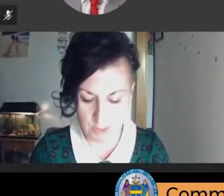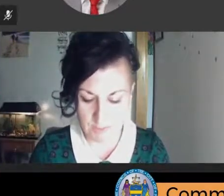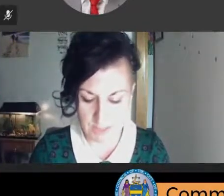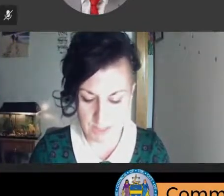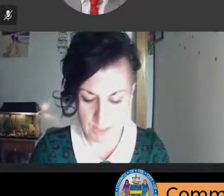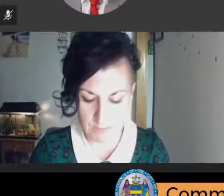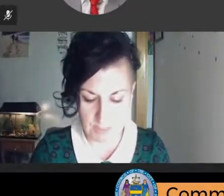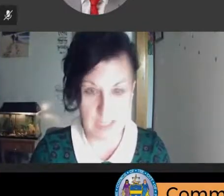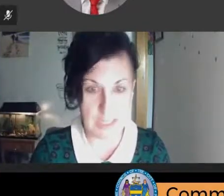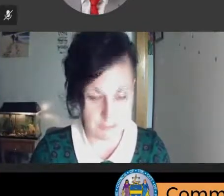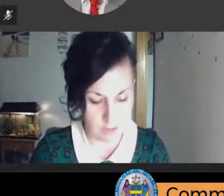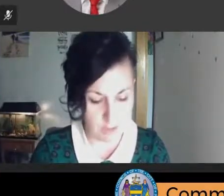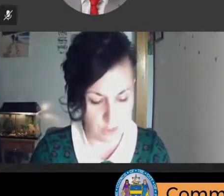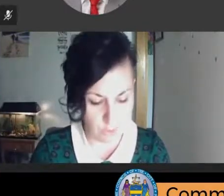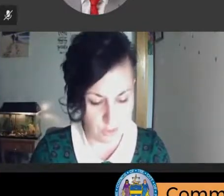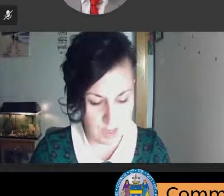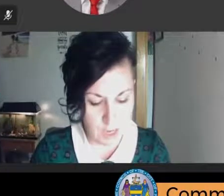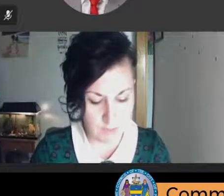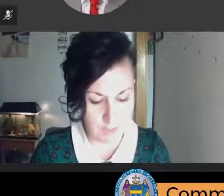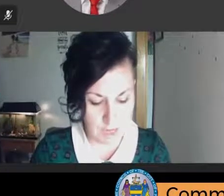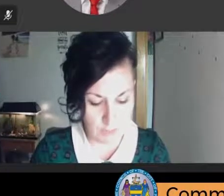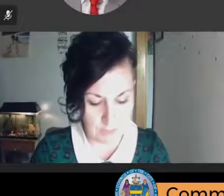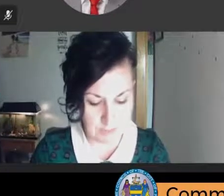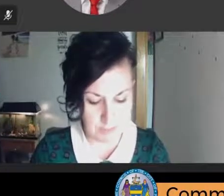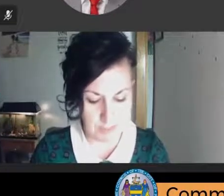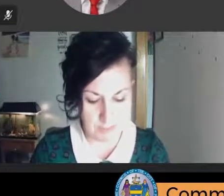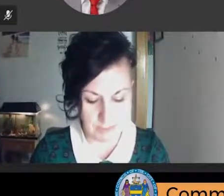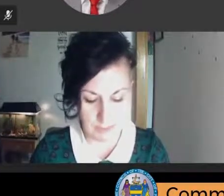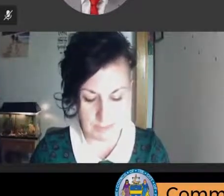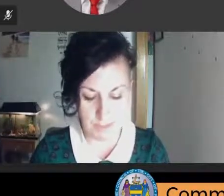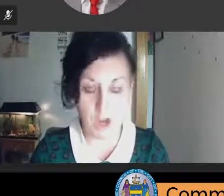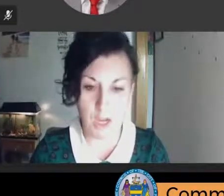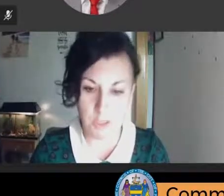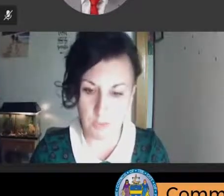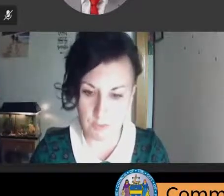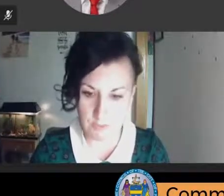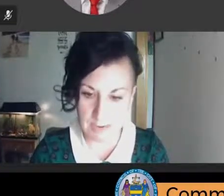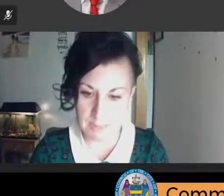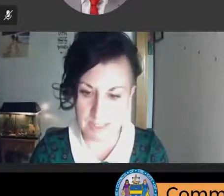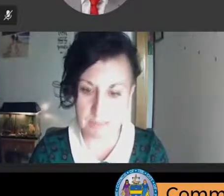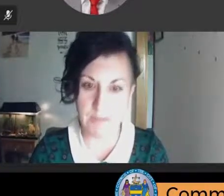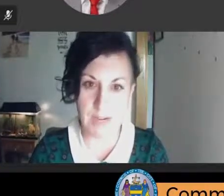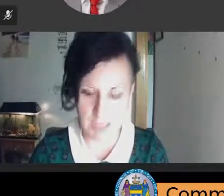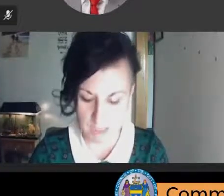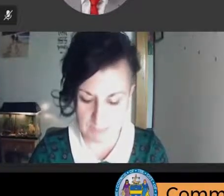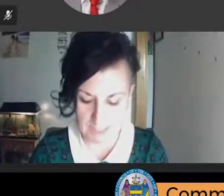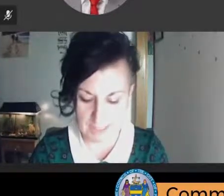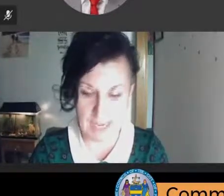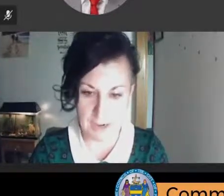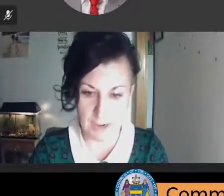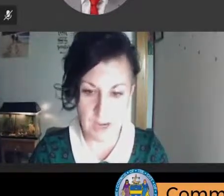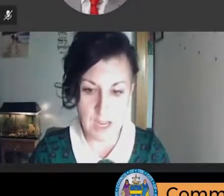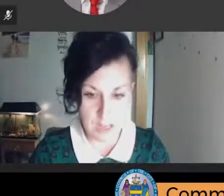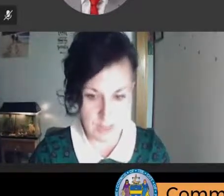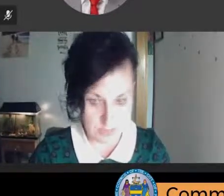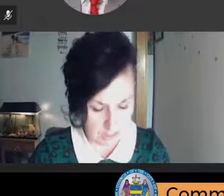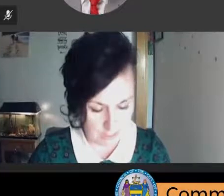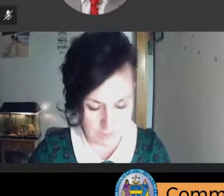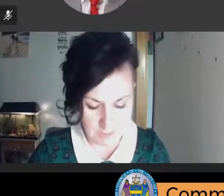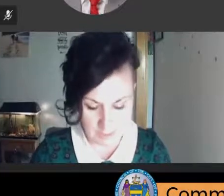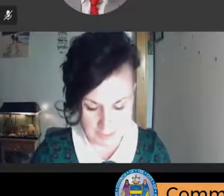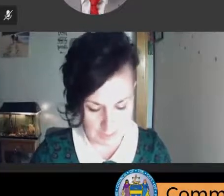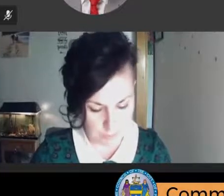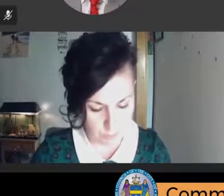city's current vaccination planning has fallen short for not only people with disabilities, but also for the families that provide unpaid care